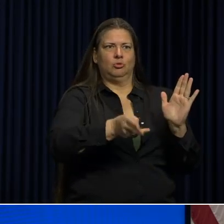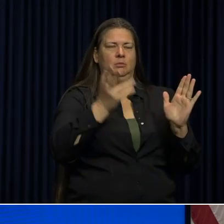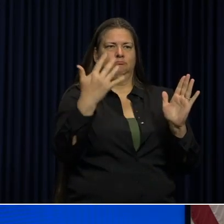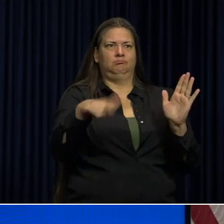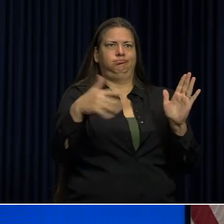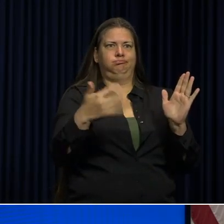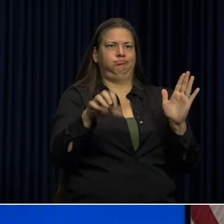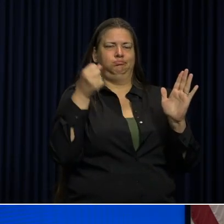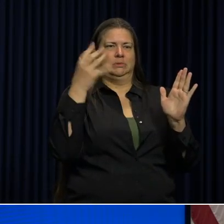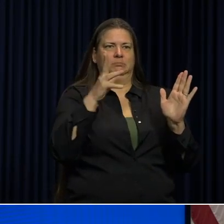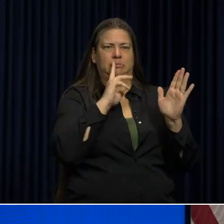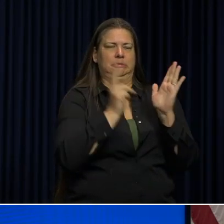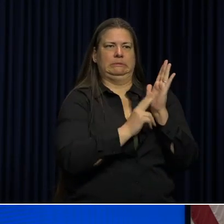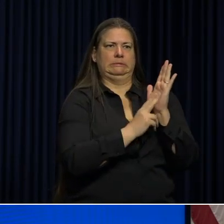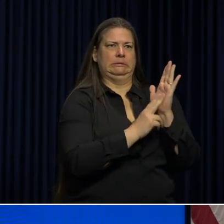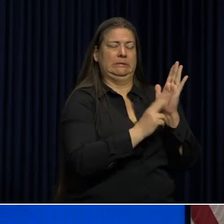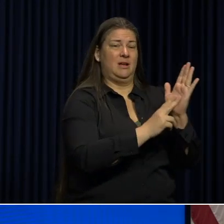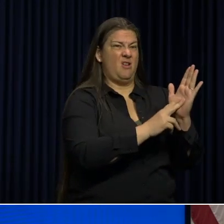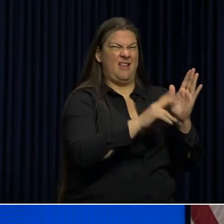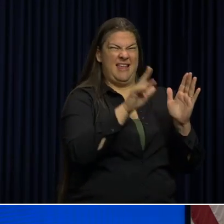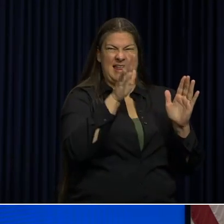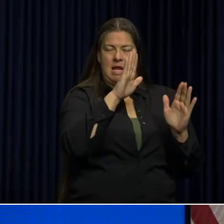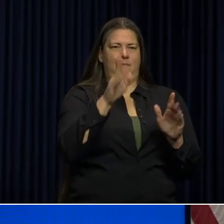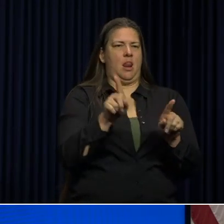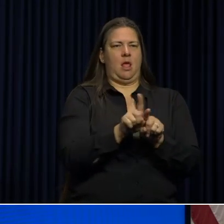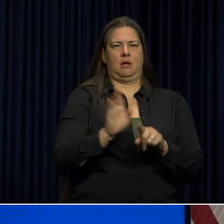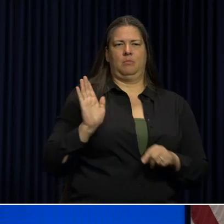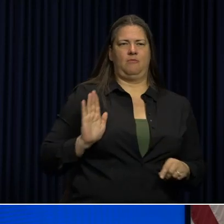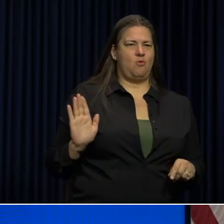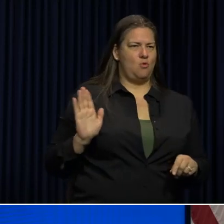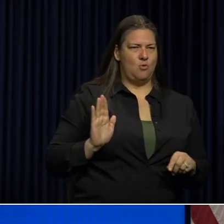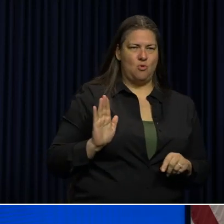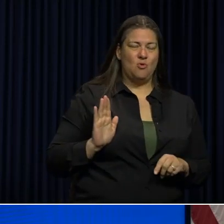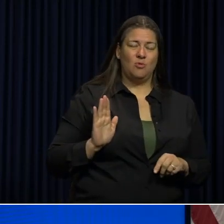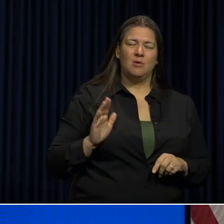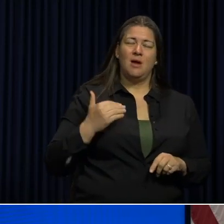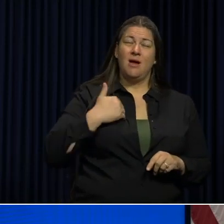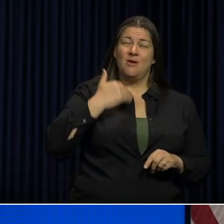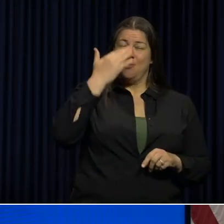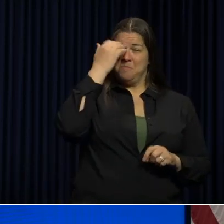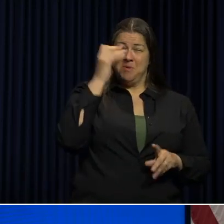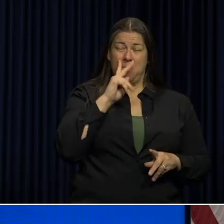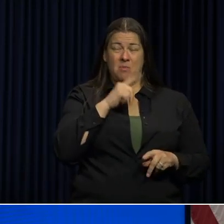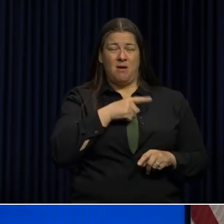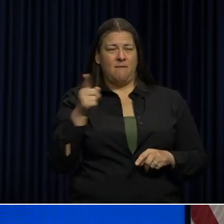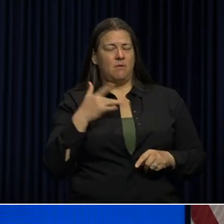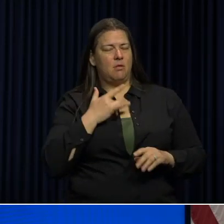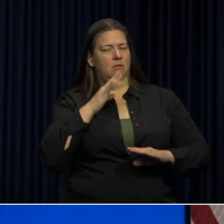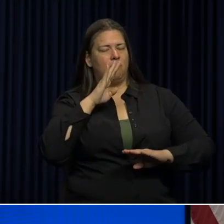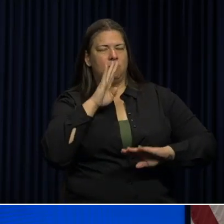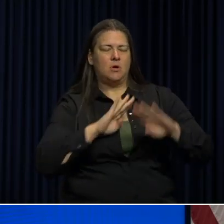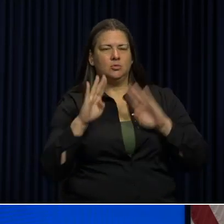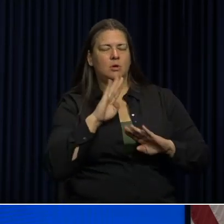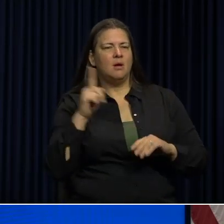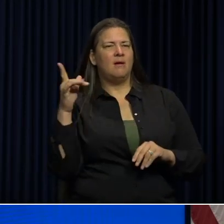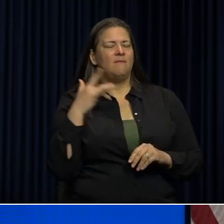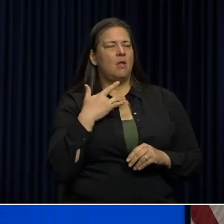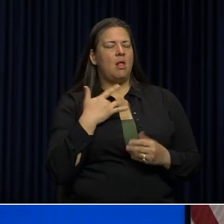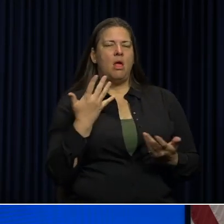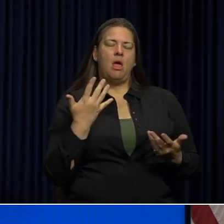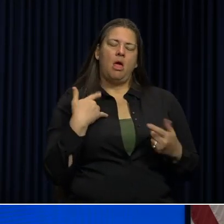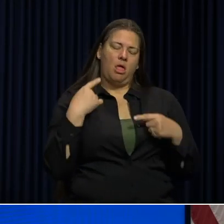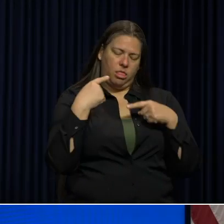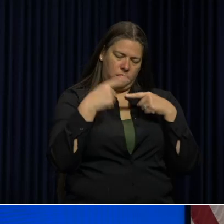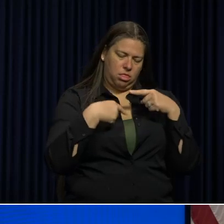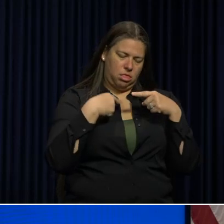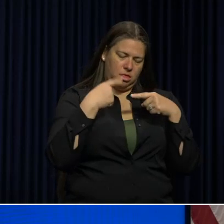facing a volume that we have never seen. And I know that significantly frustrates folks, and they feel like they're in a never-ending